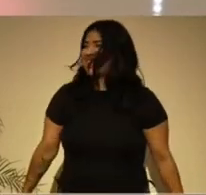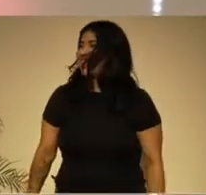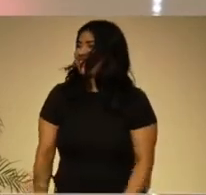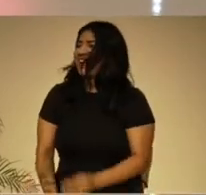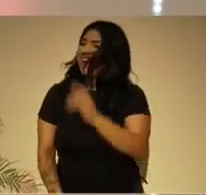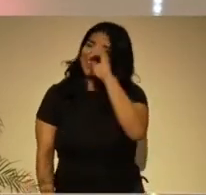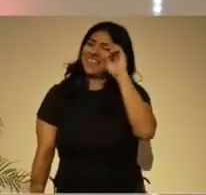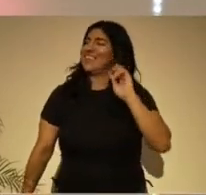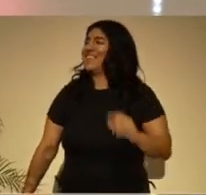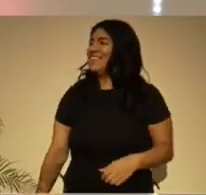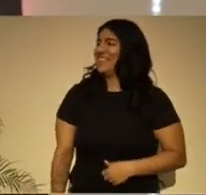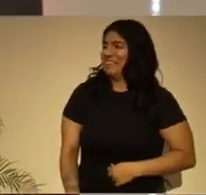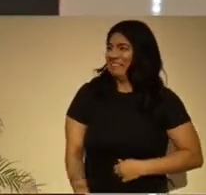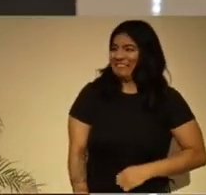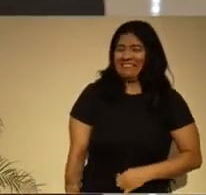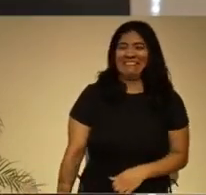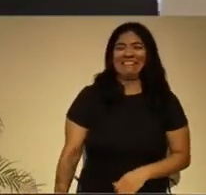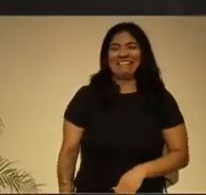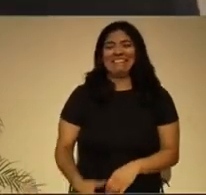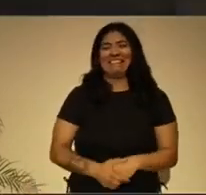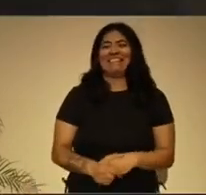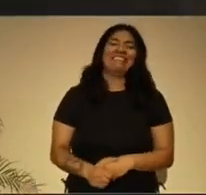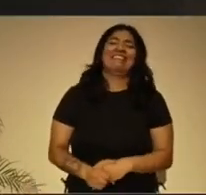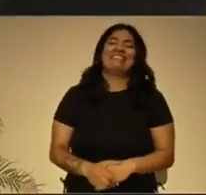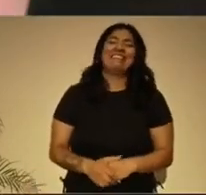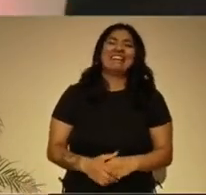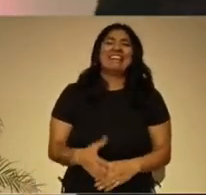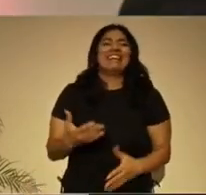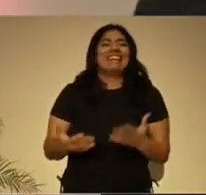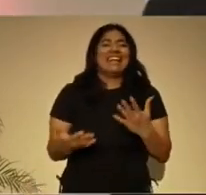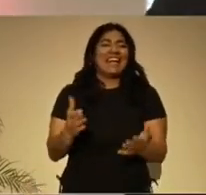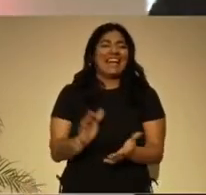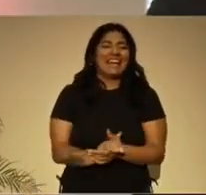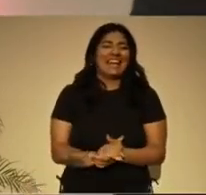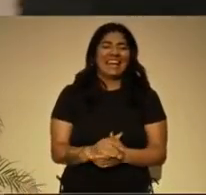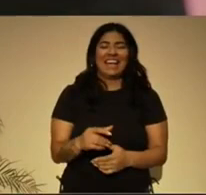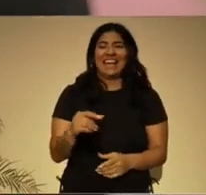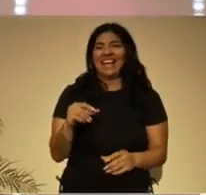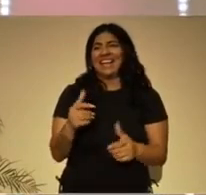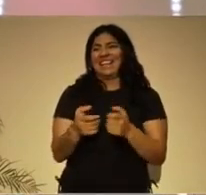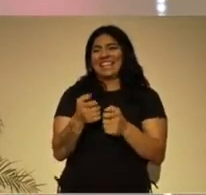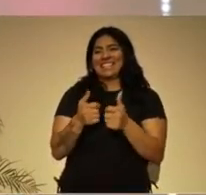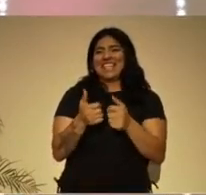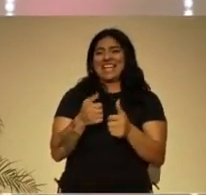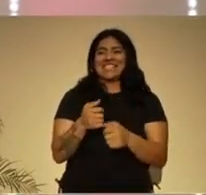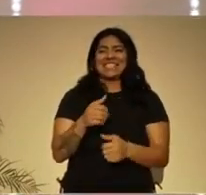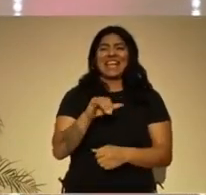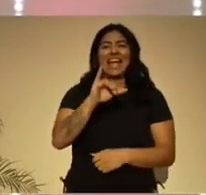Hey. Try to change my mind. You ruined my group chats.